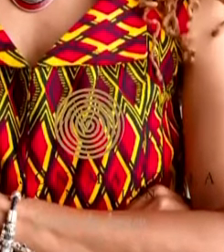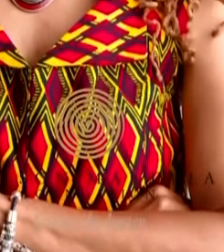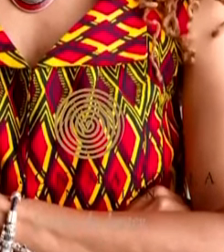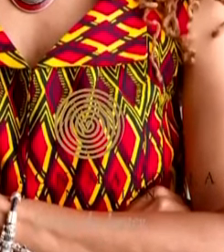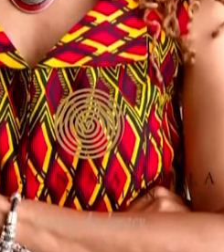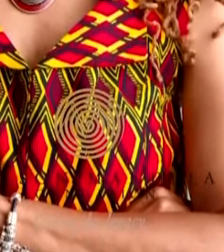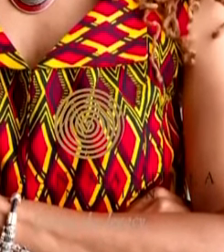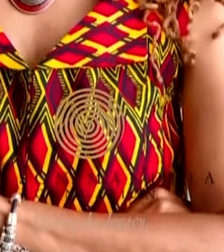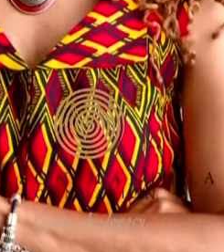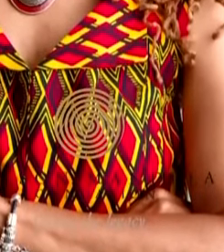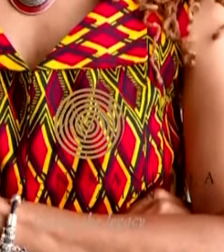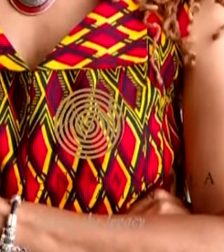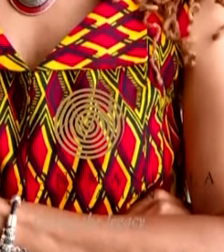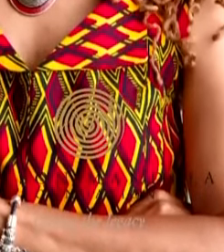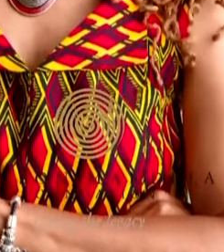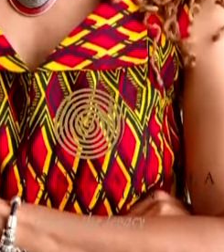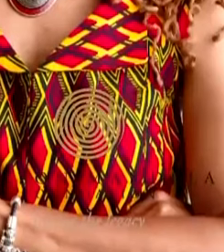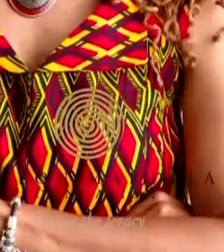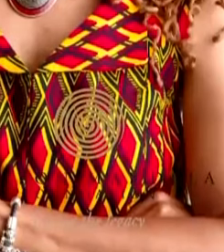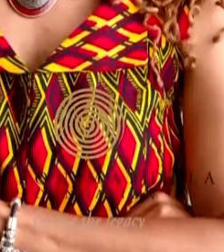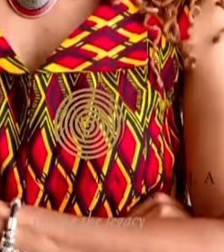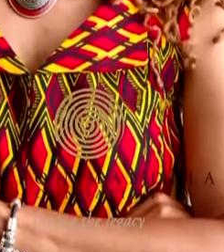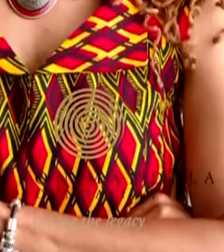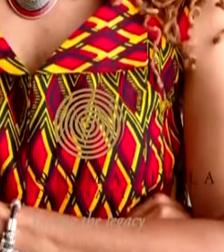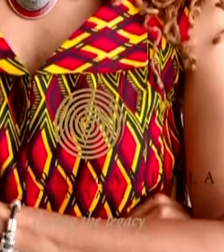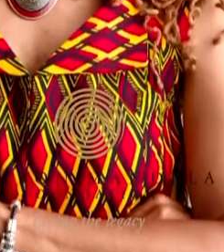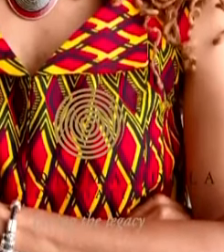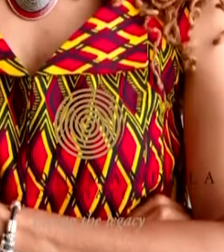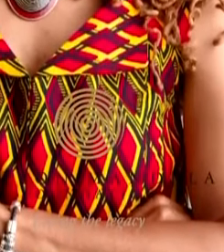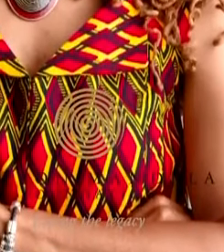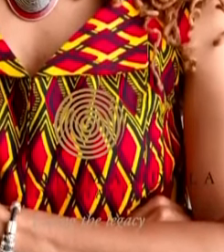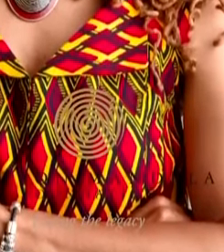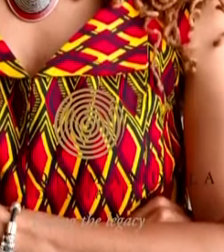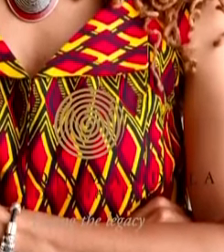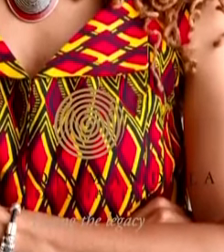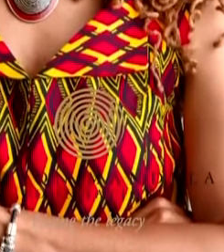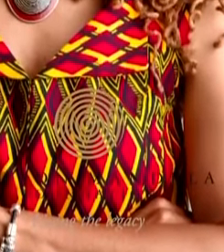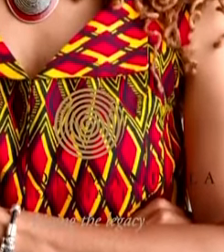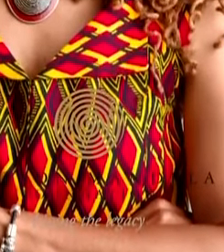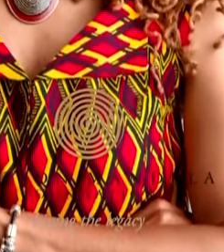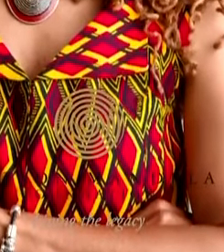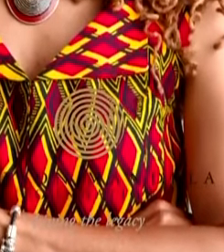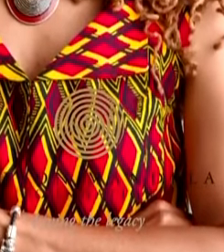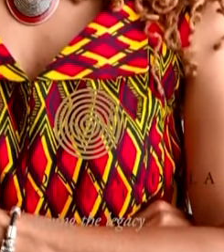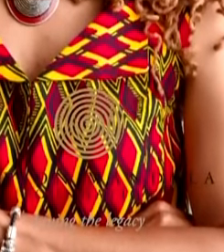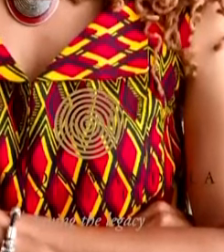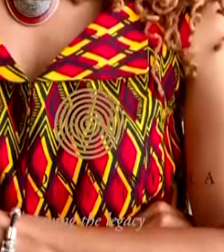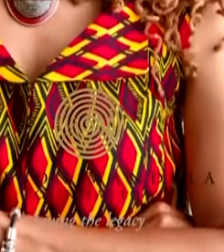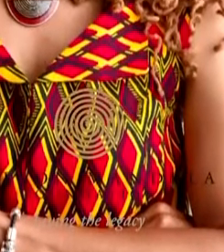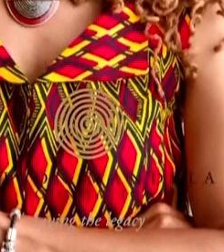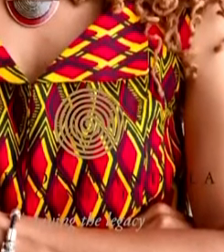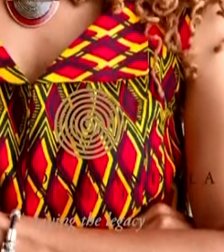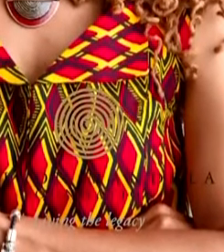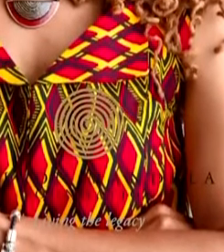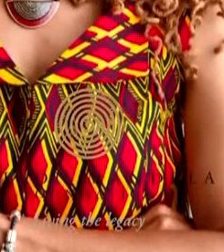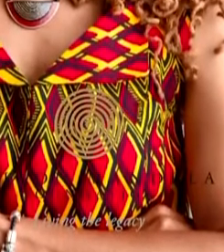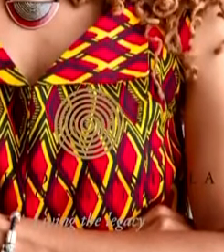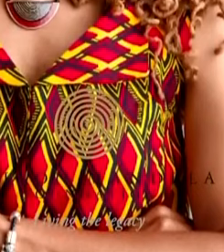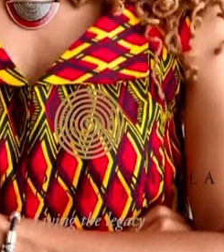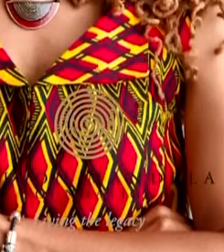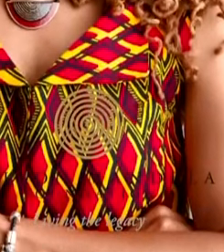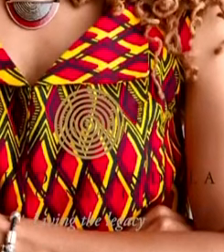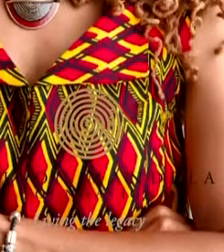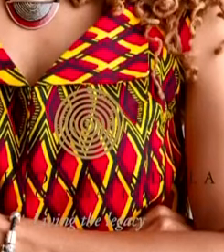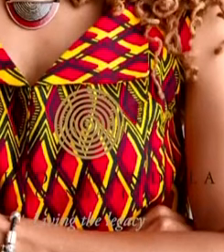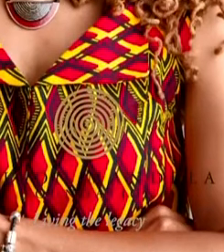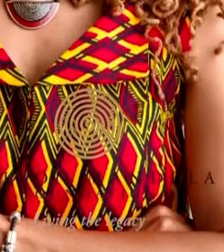of topics, including philanthropic giving, non-profit organization governance, leadership development, organizational